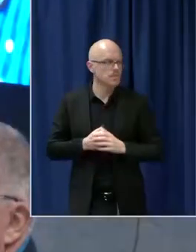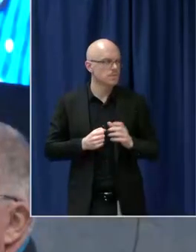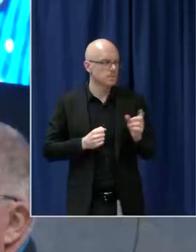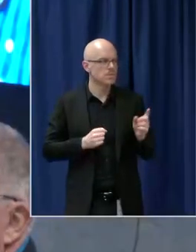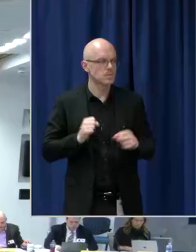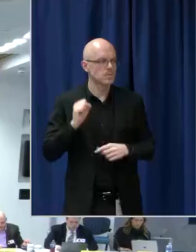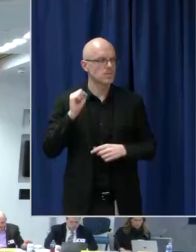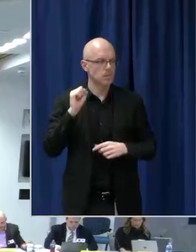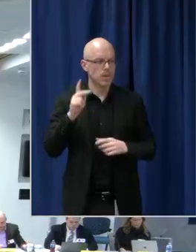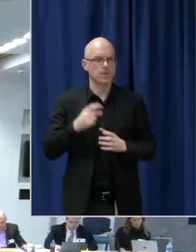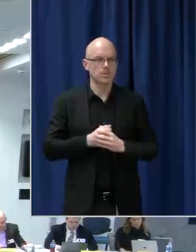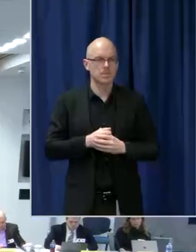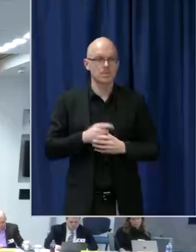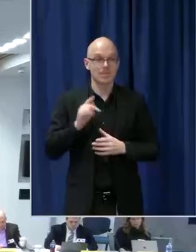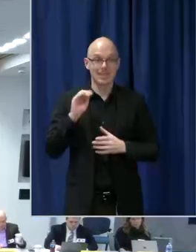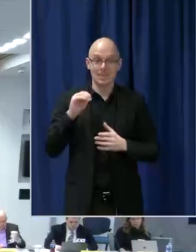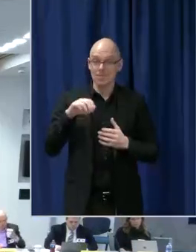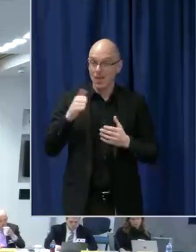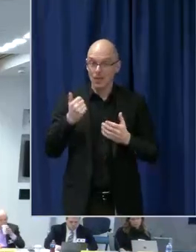Anyone else?